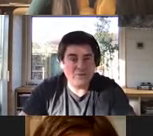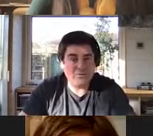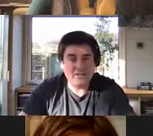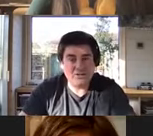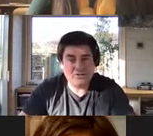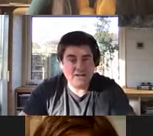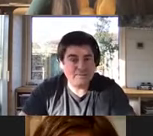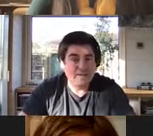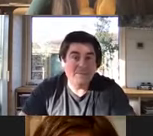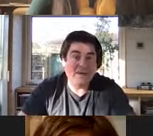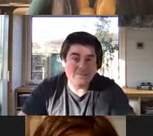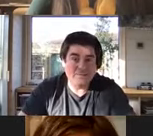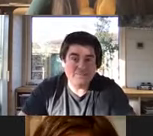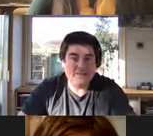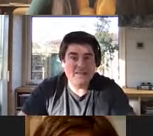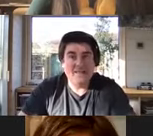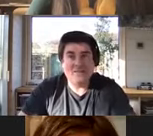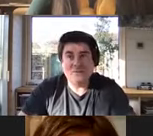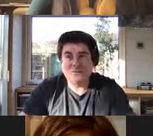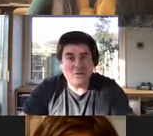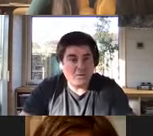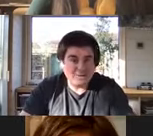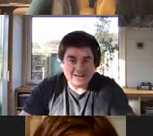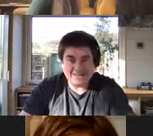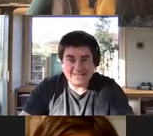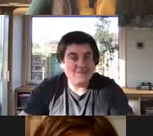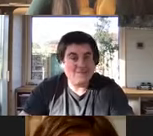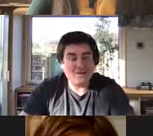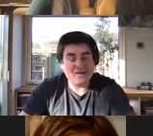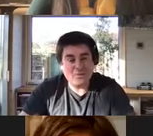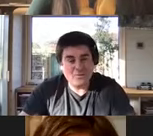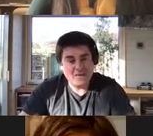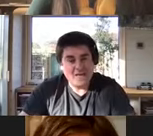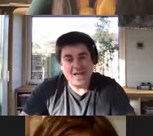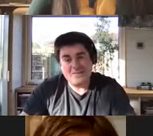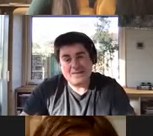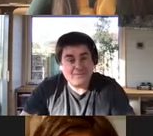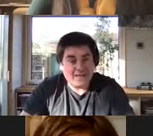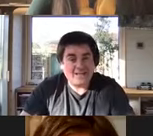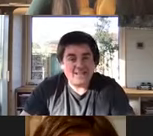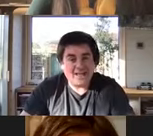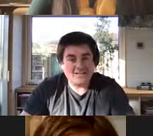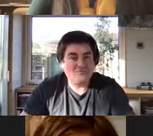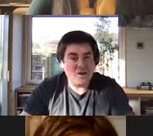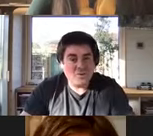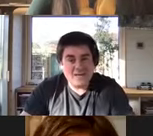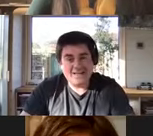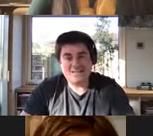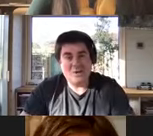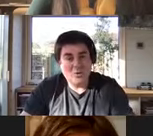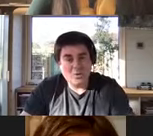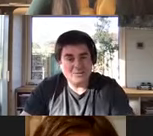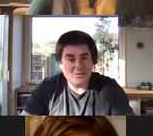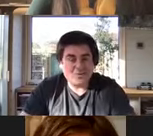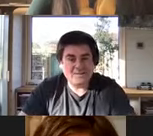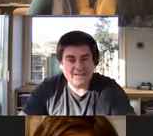colonial relationships, but as something that was far more paternalistic, something that involved giving things, railways,